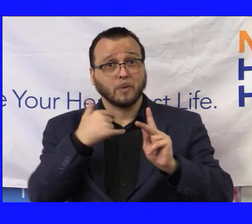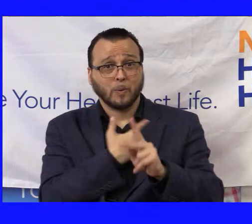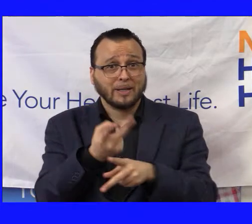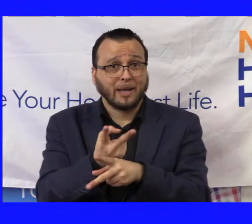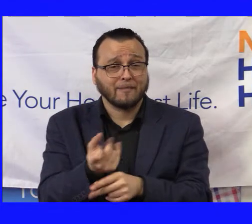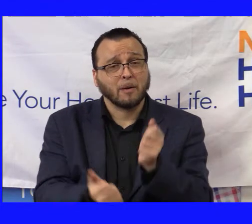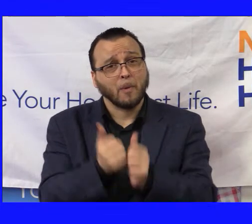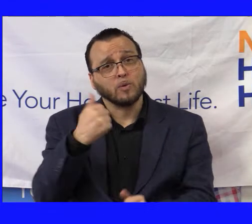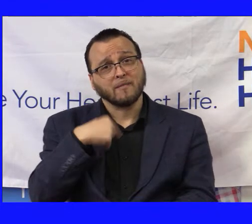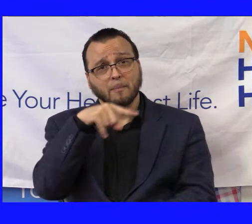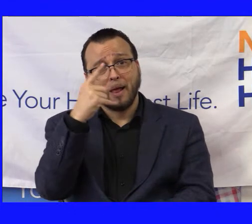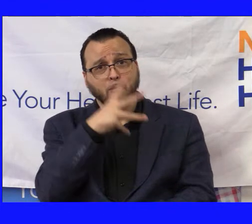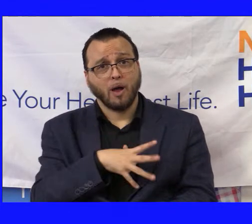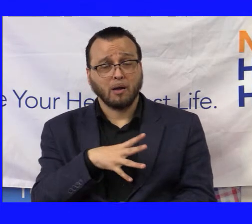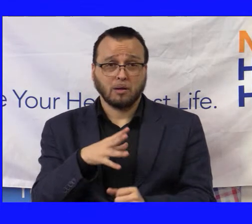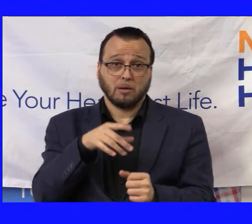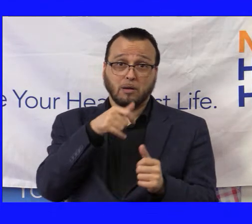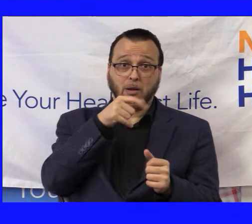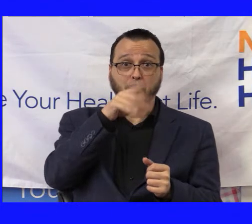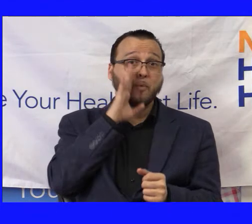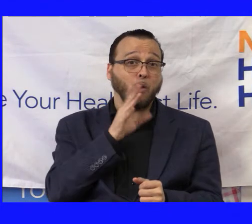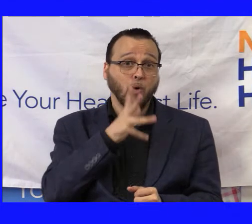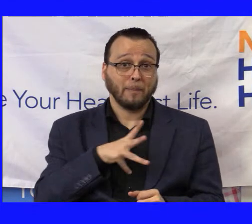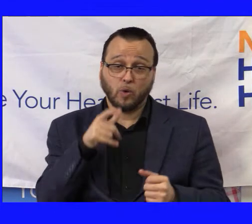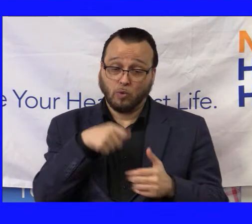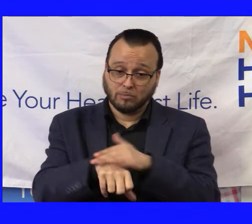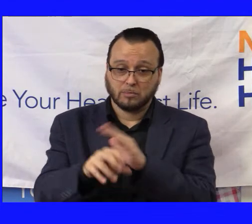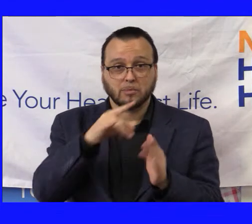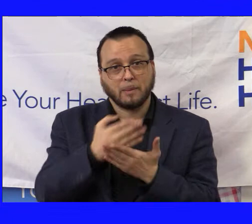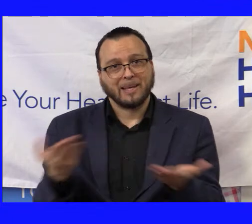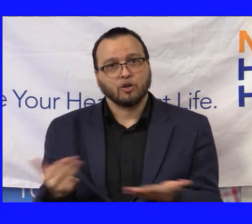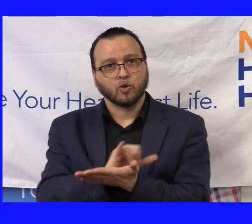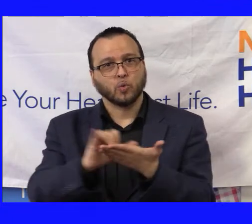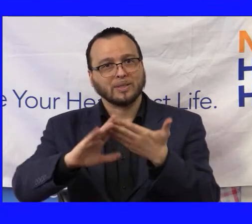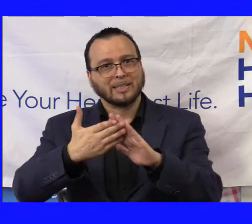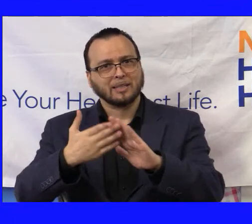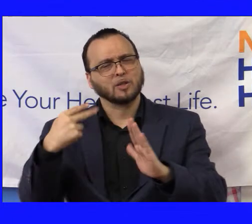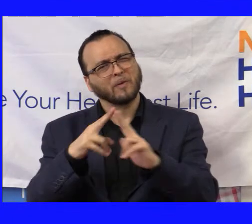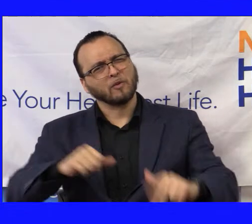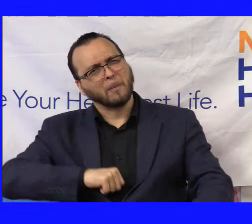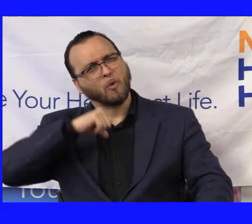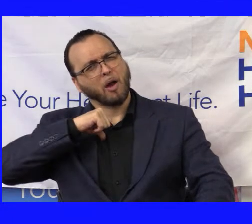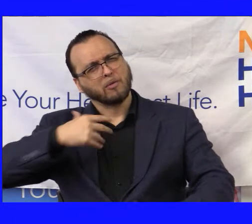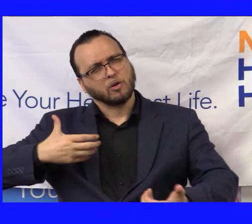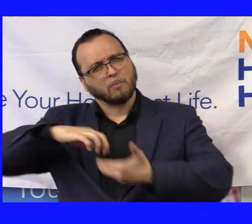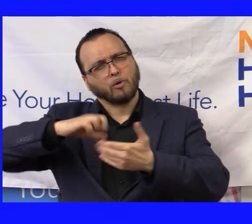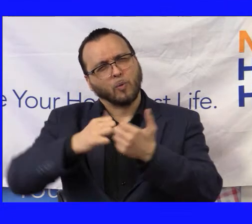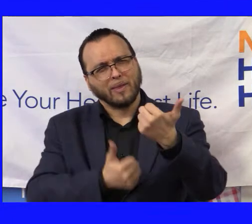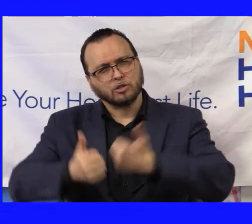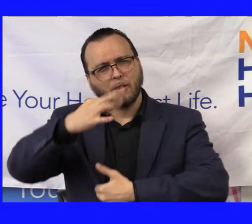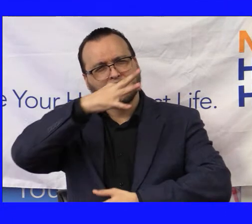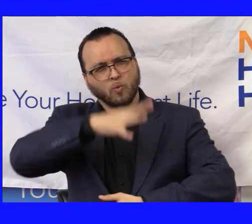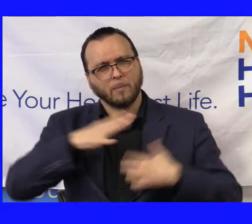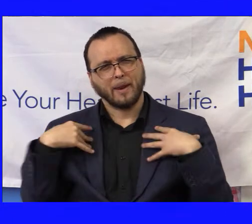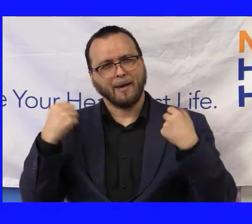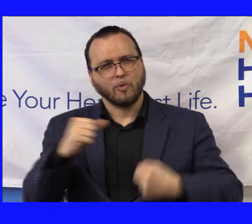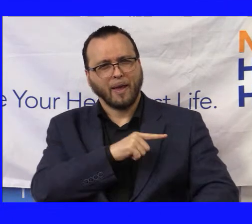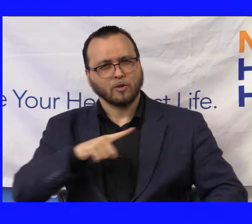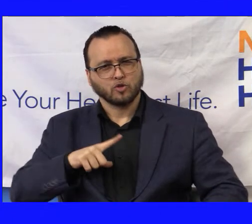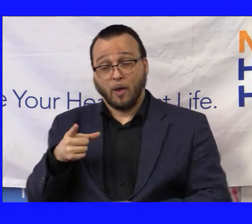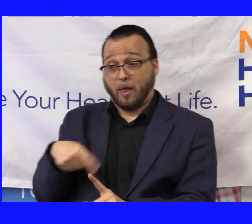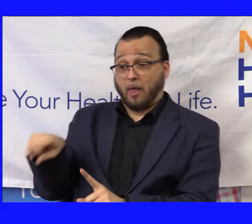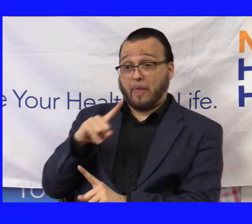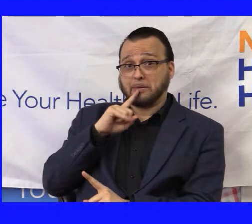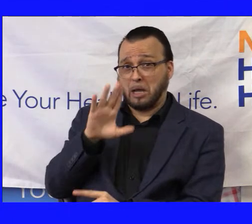brown women that we actually deliver their babies here in New York City. So we were very proud when we partnered with the chairs of the Women's Health Council that they said we actually had this